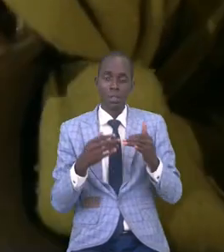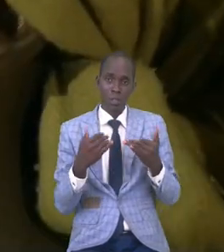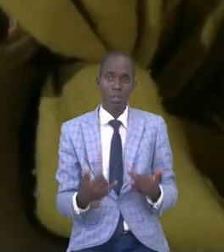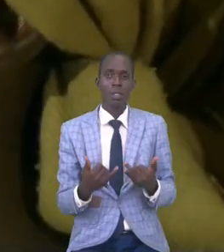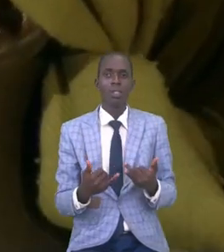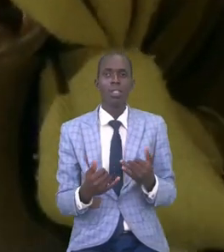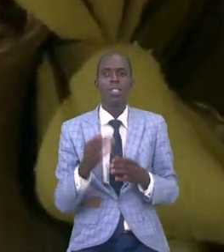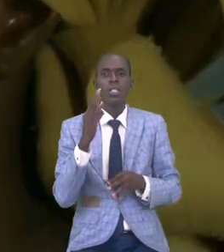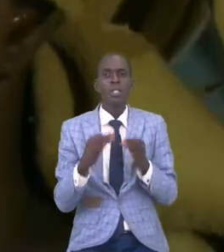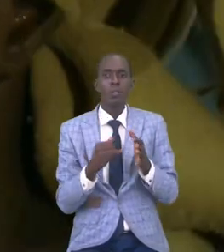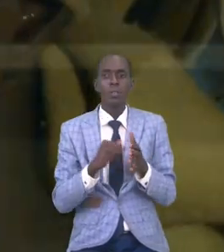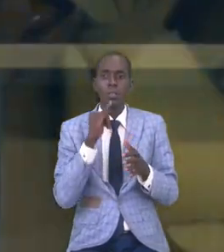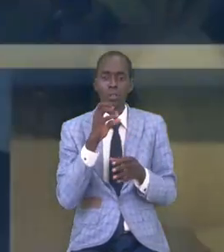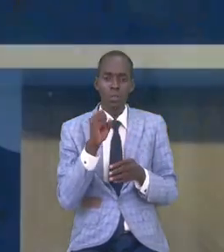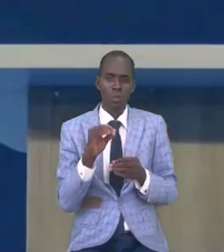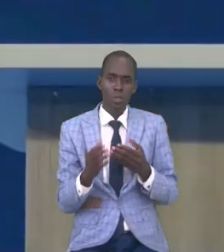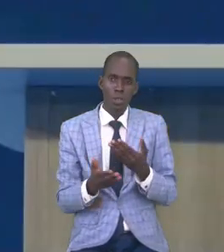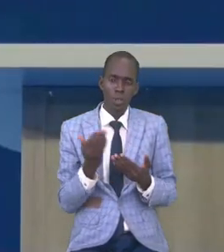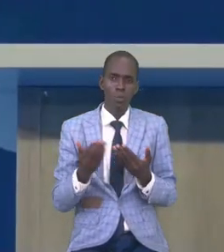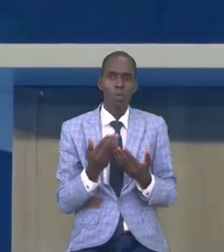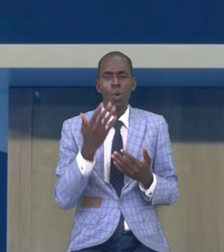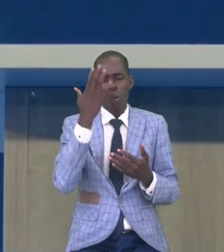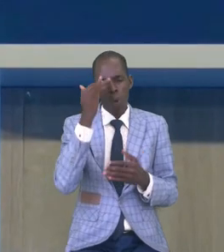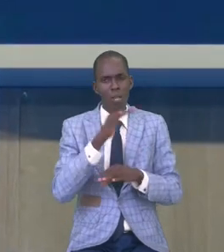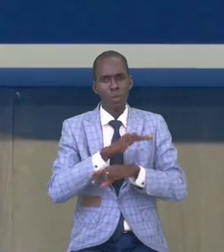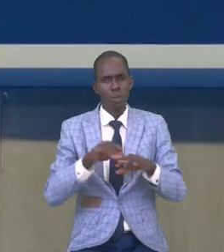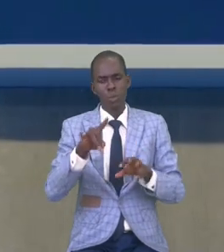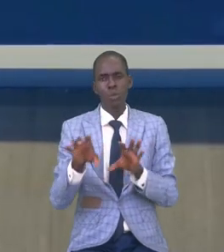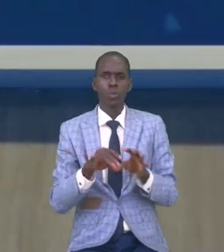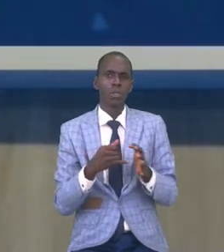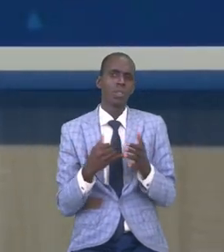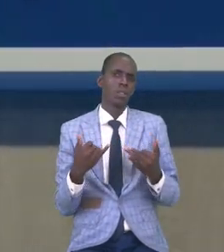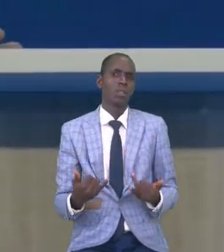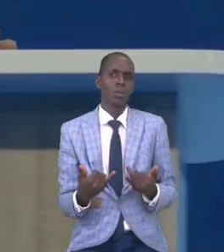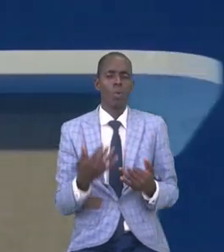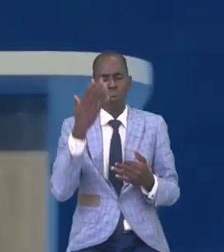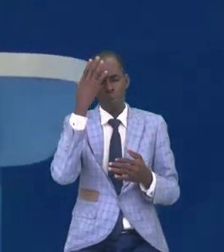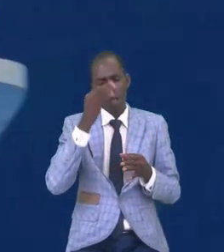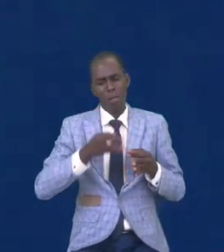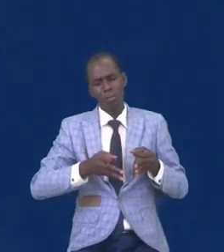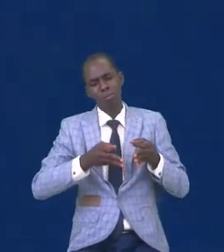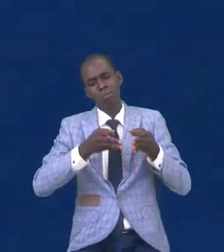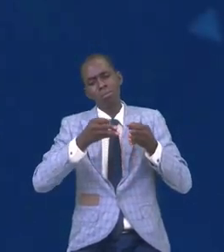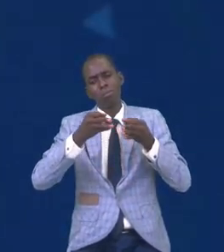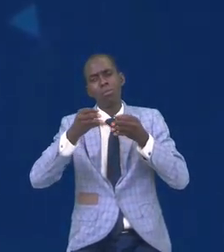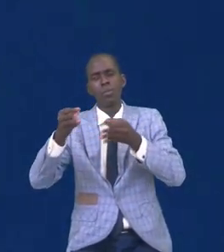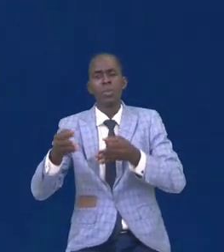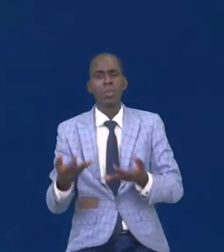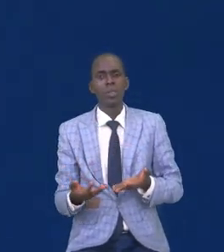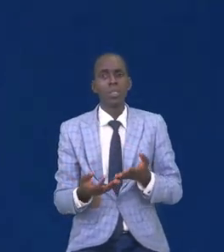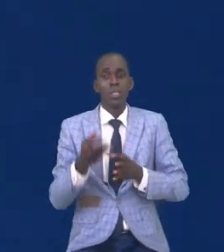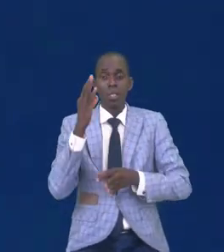so simple, why don't you do it now? Why are you going to delay? If the Lord in